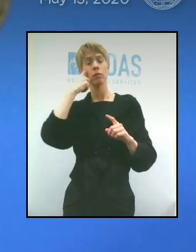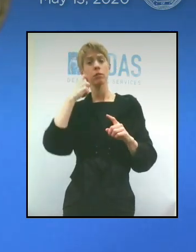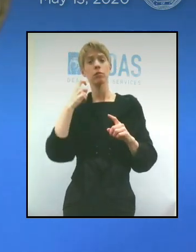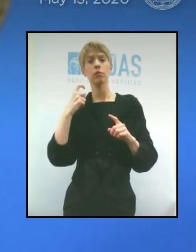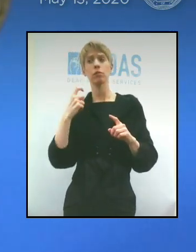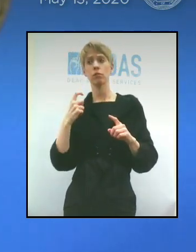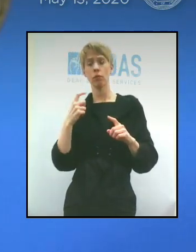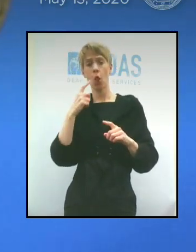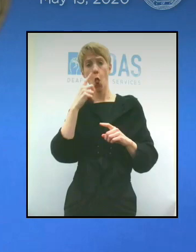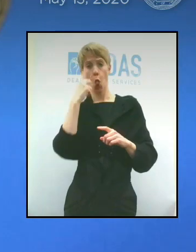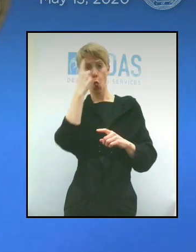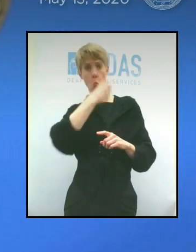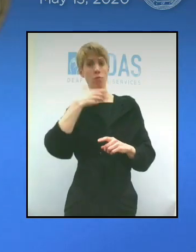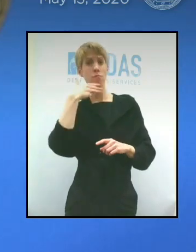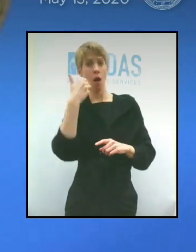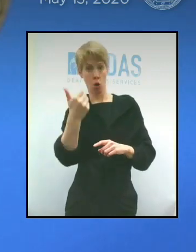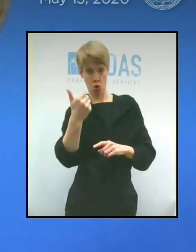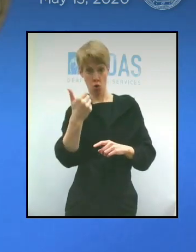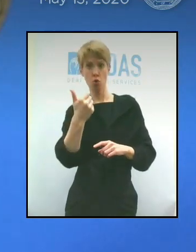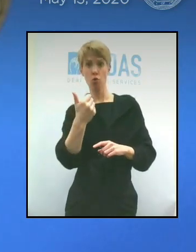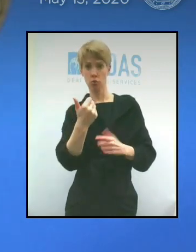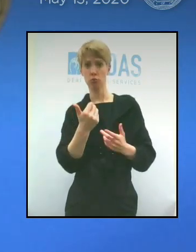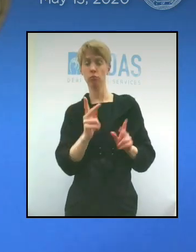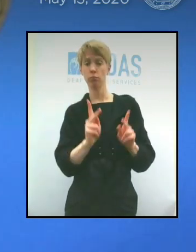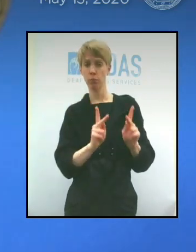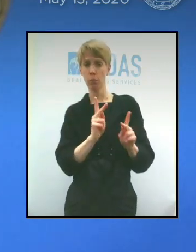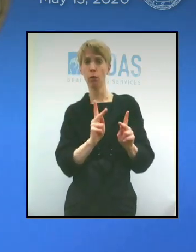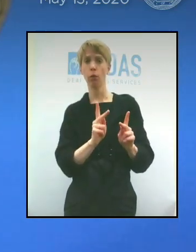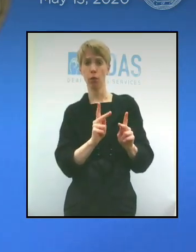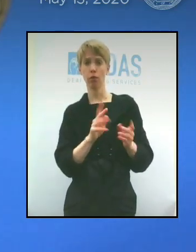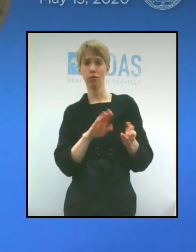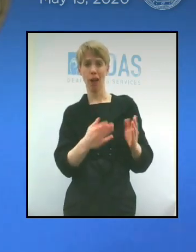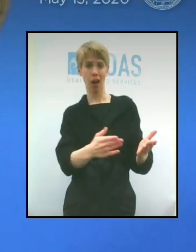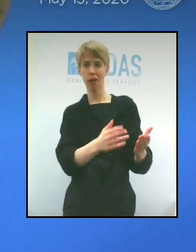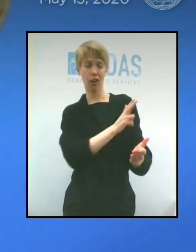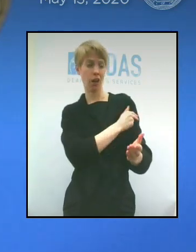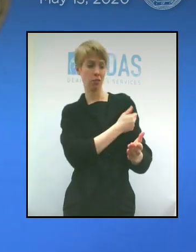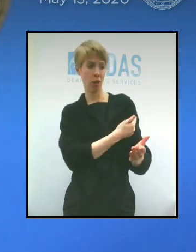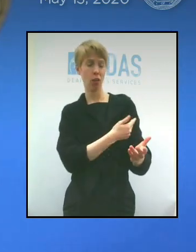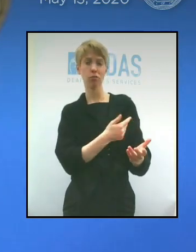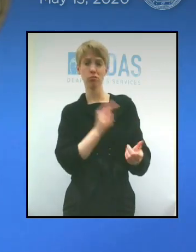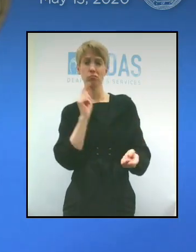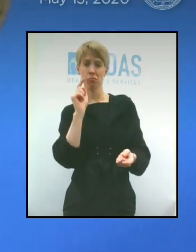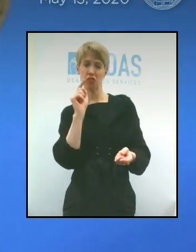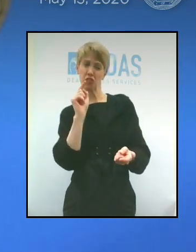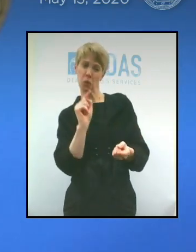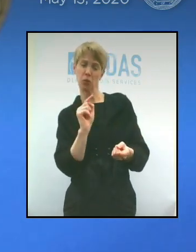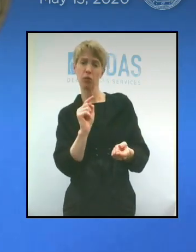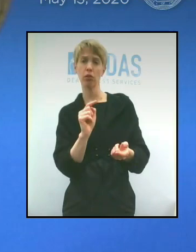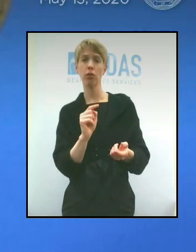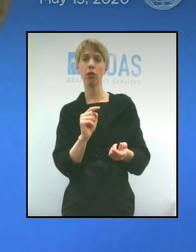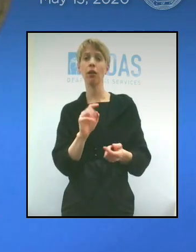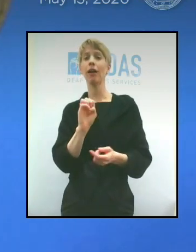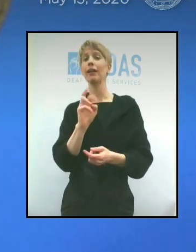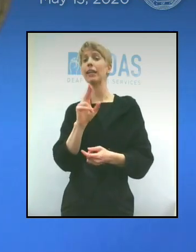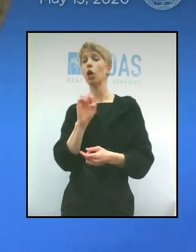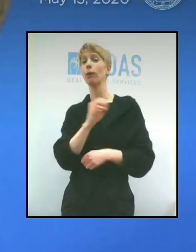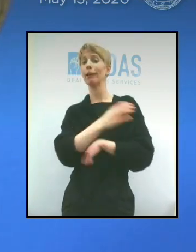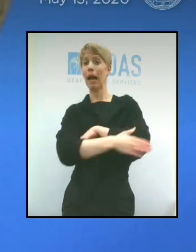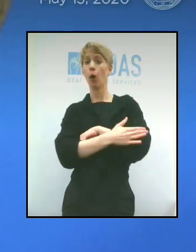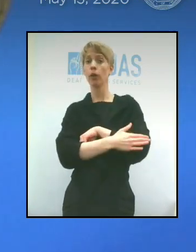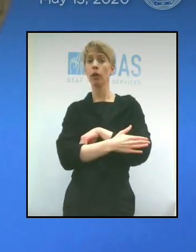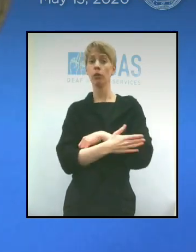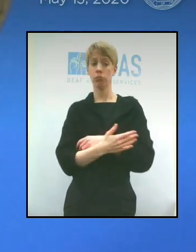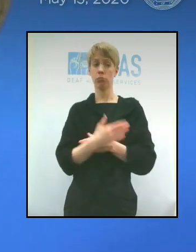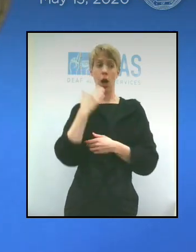with regards to the deaths coming from hospitals. In Erie County, I don't know what's happening as it pertains to individualized data from the other